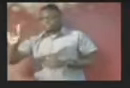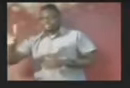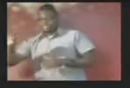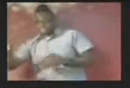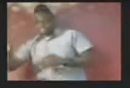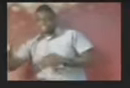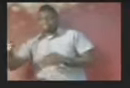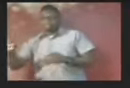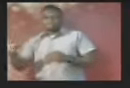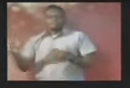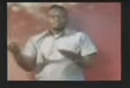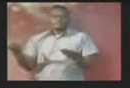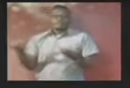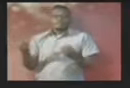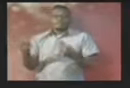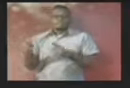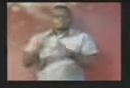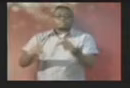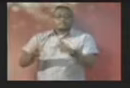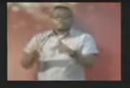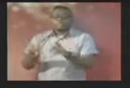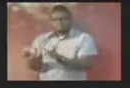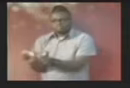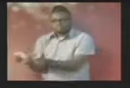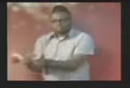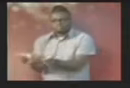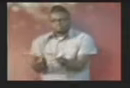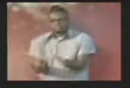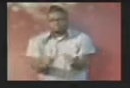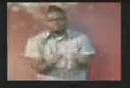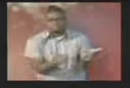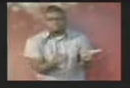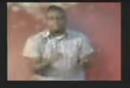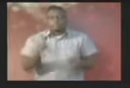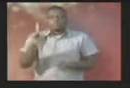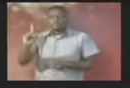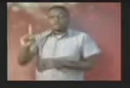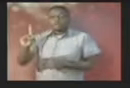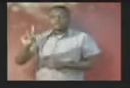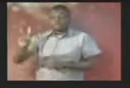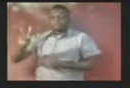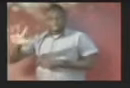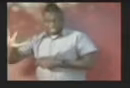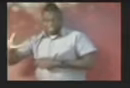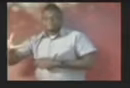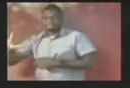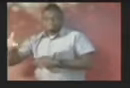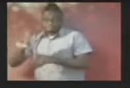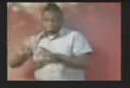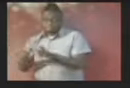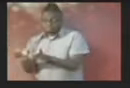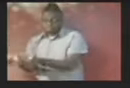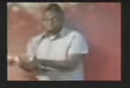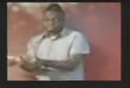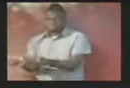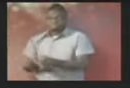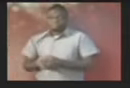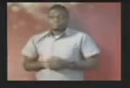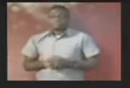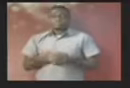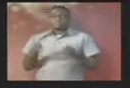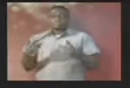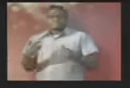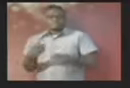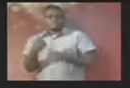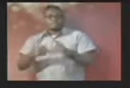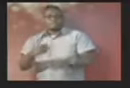those persons in state quarantine facilities at this time 125. By way of immunization,